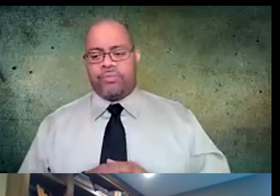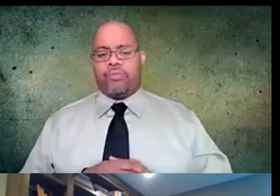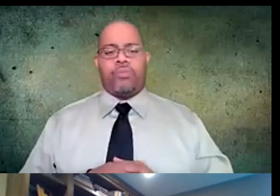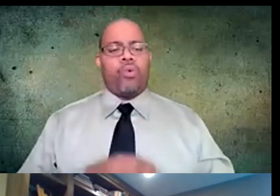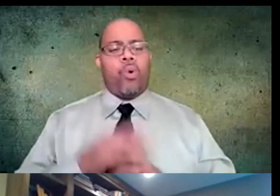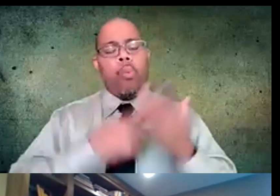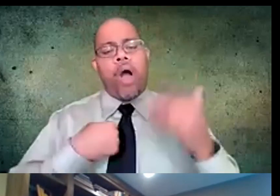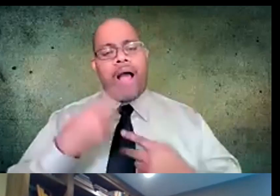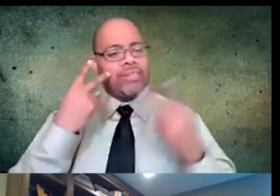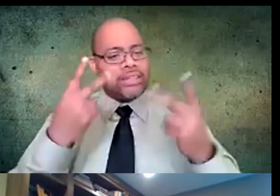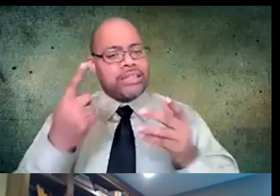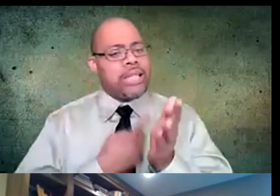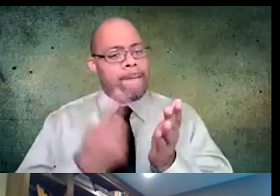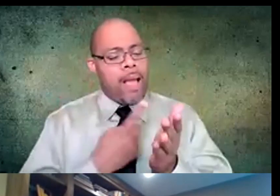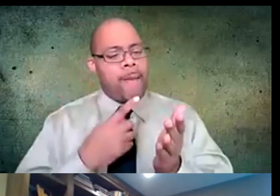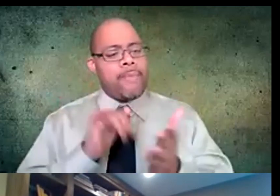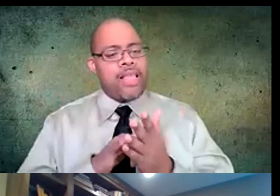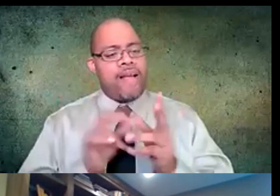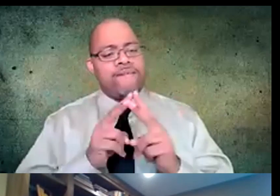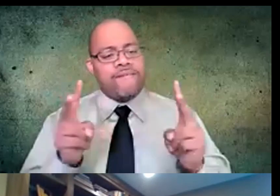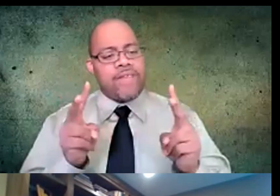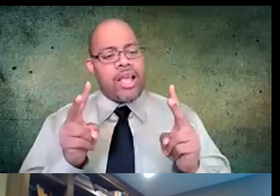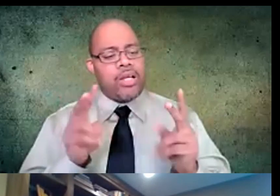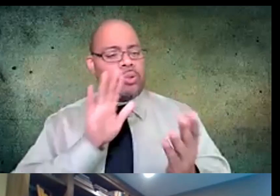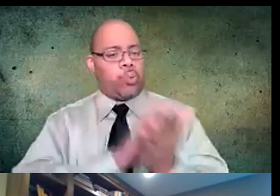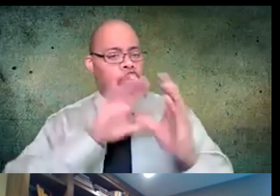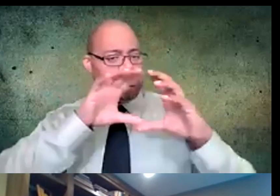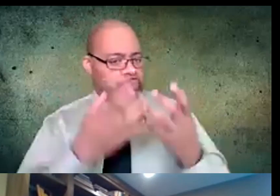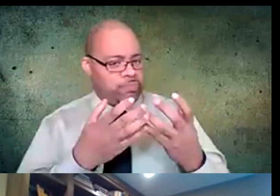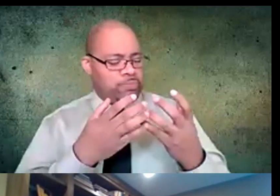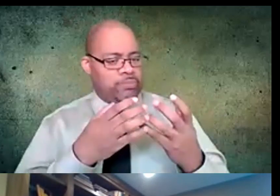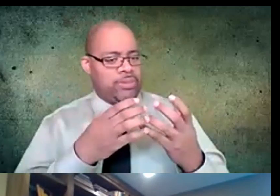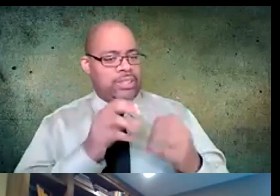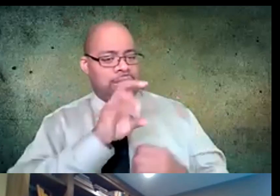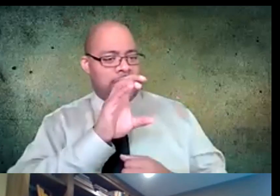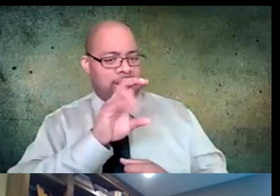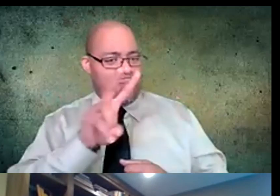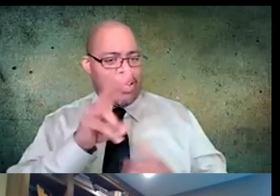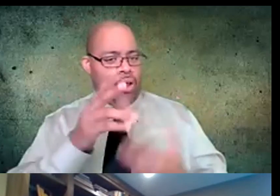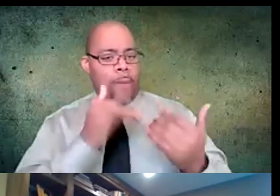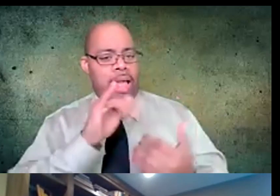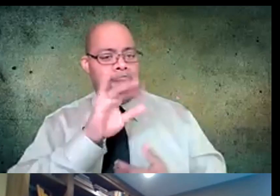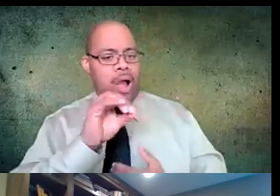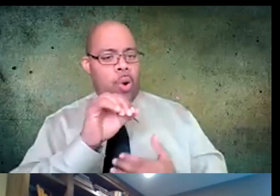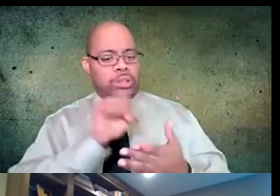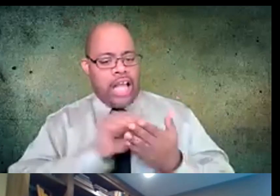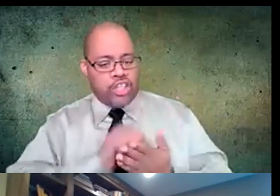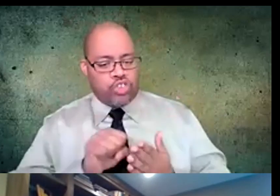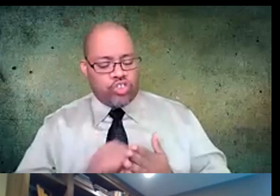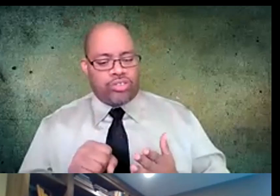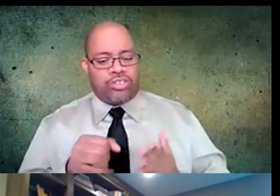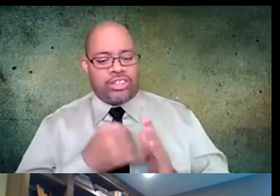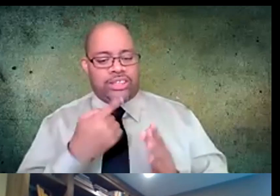What I have seen sometimes, it's a very academic CV, almost like a bio sketch. You know, just